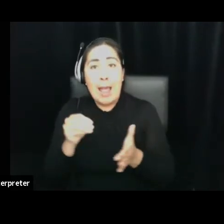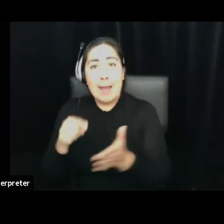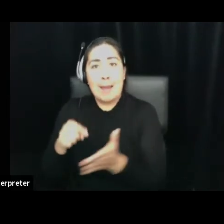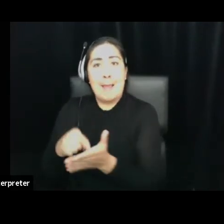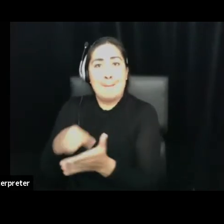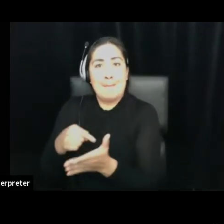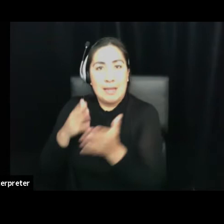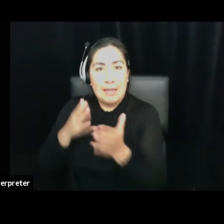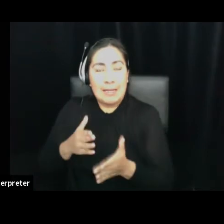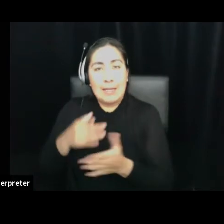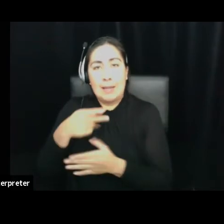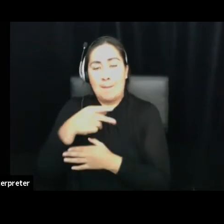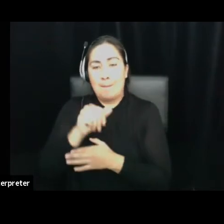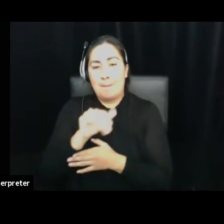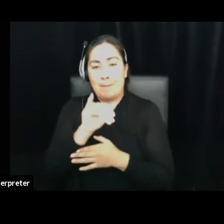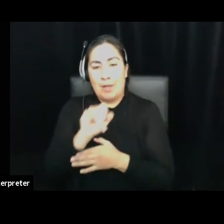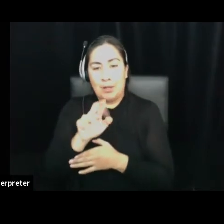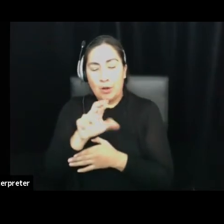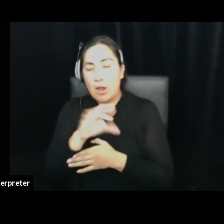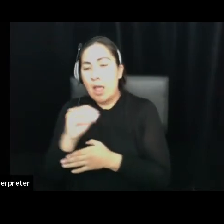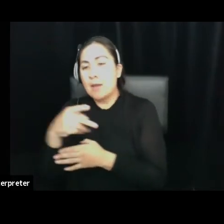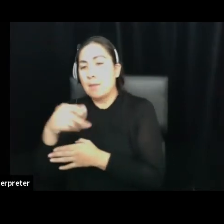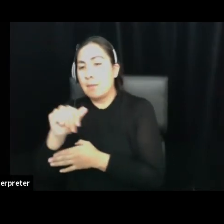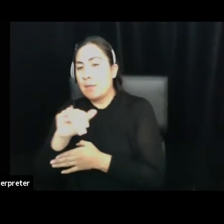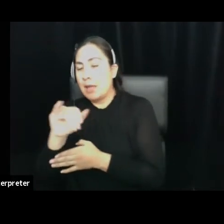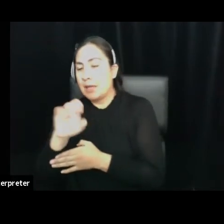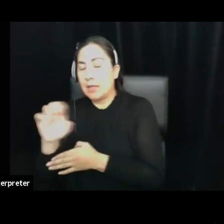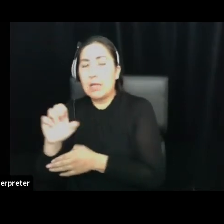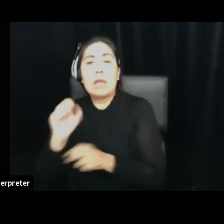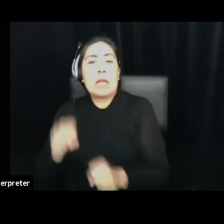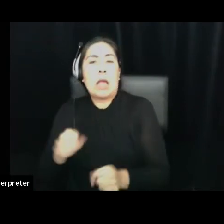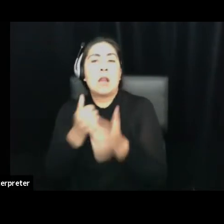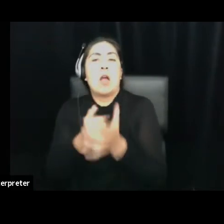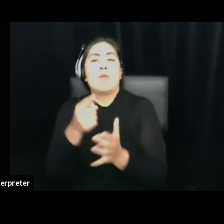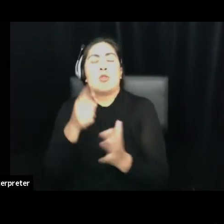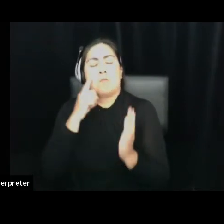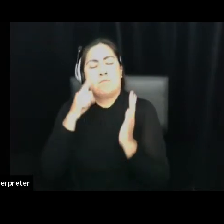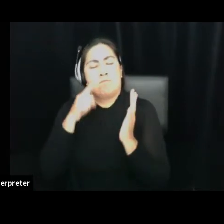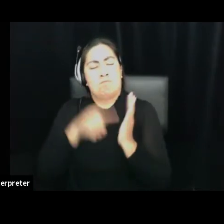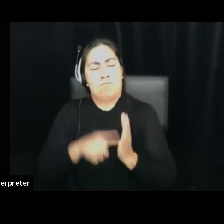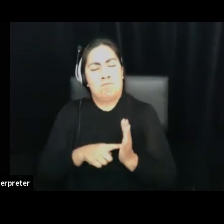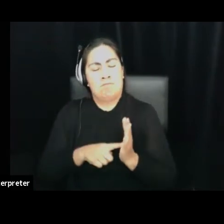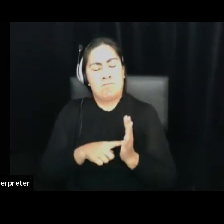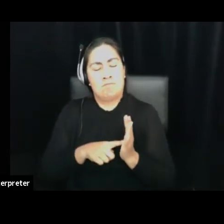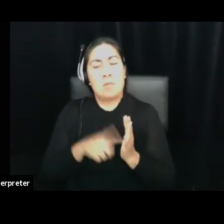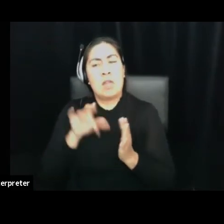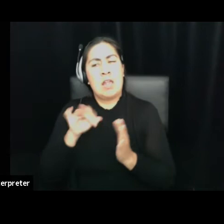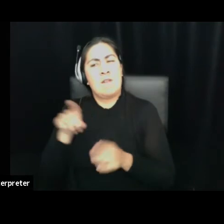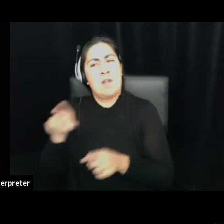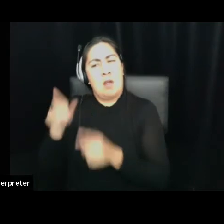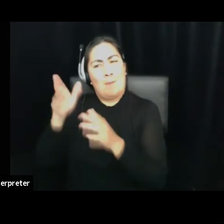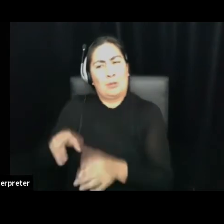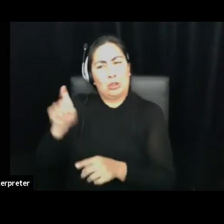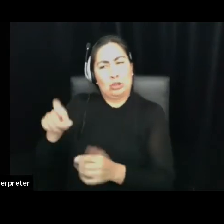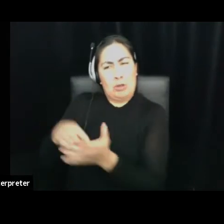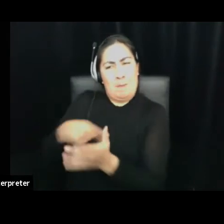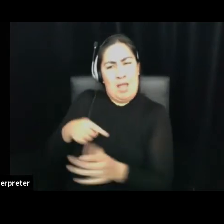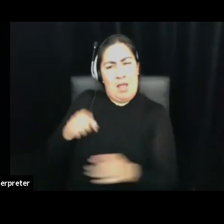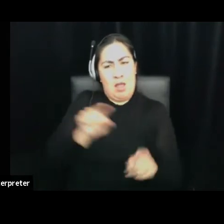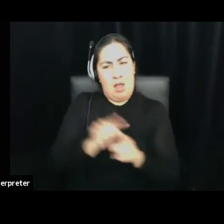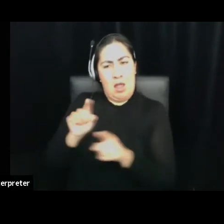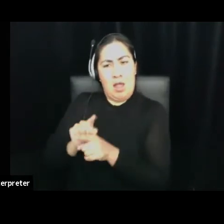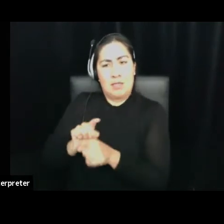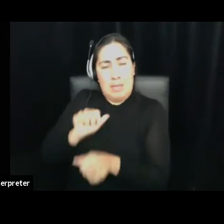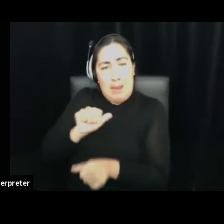you make a determination about whether the person paying you should be paying you as an employee or an